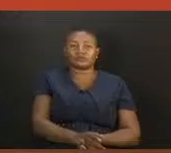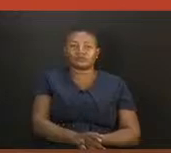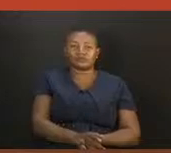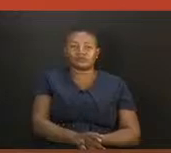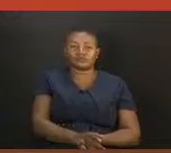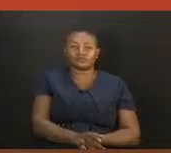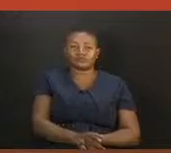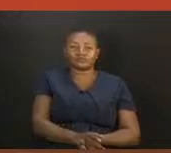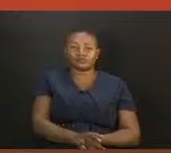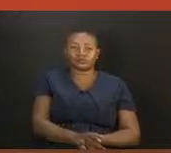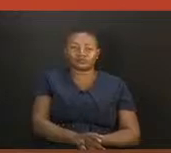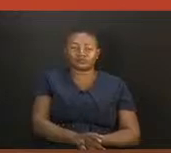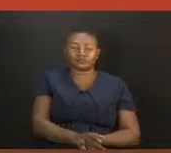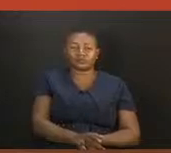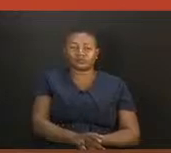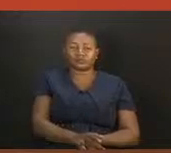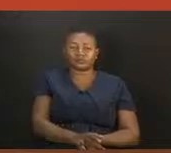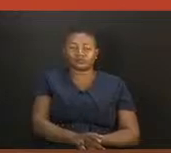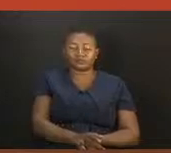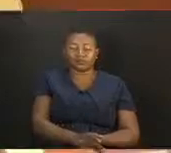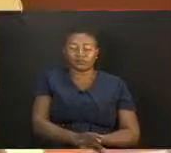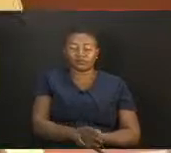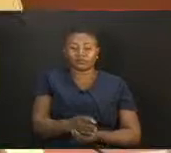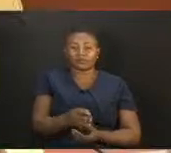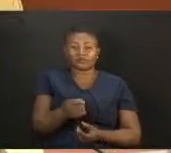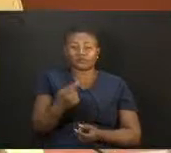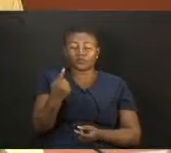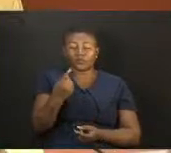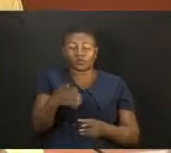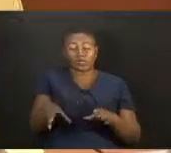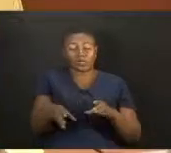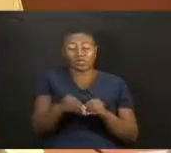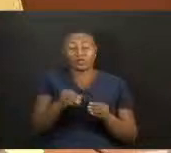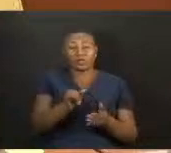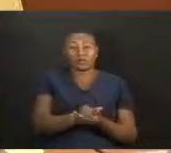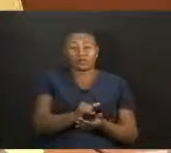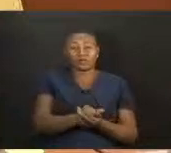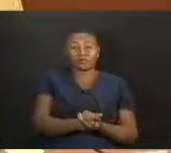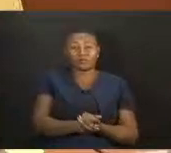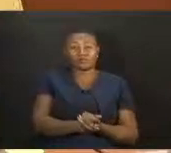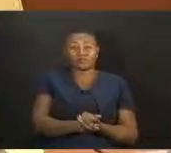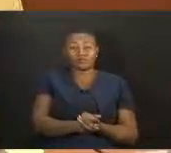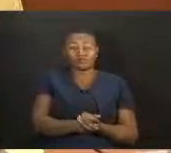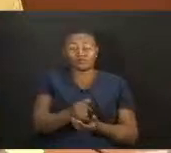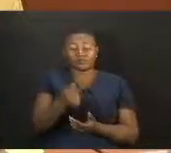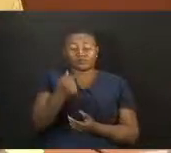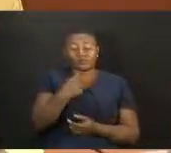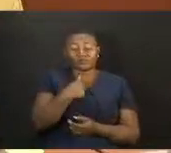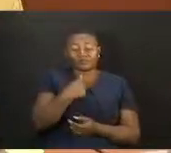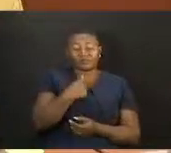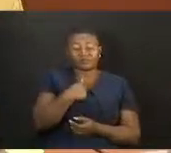Thank you, Mr. Speaker. Only to add that I'm prompting the